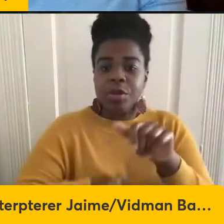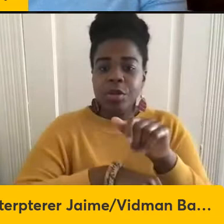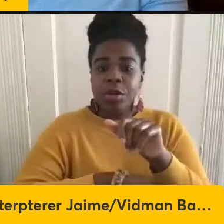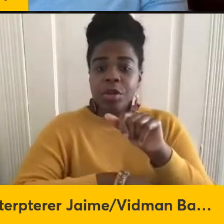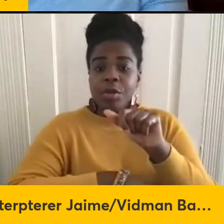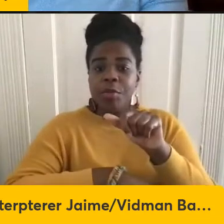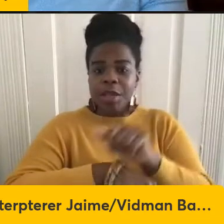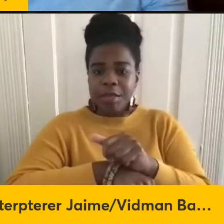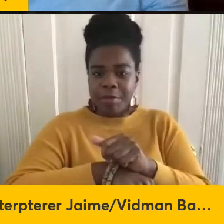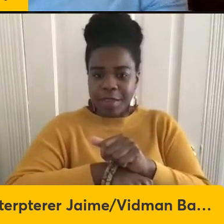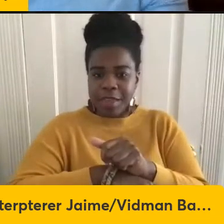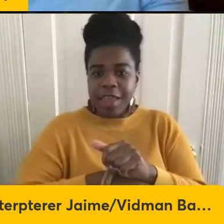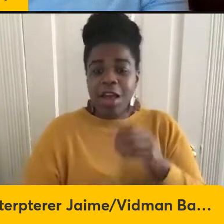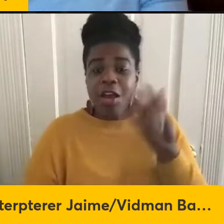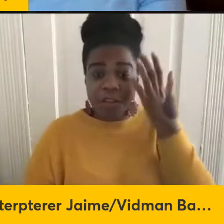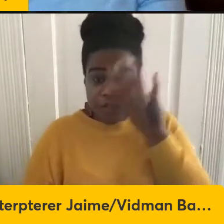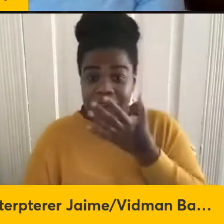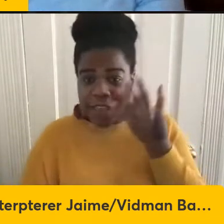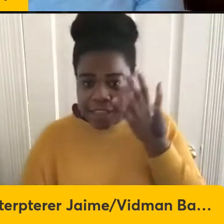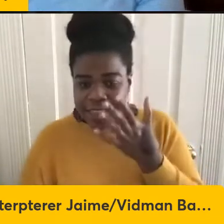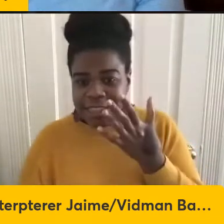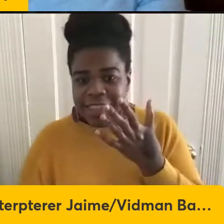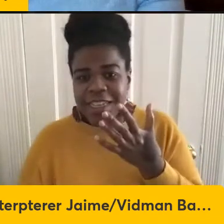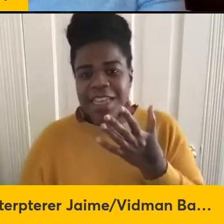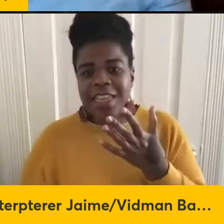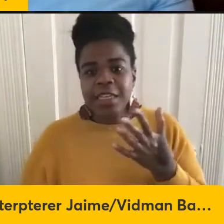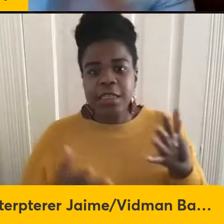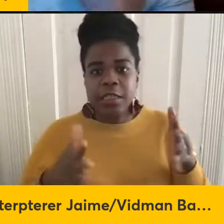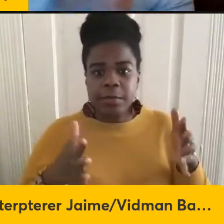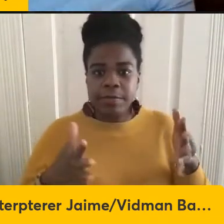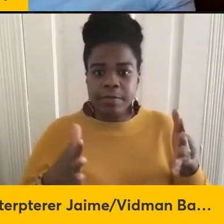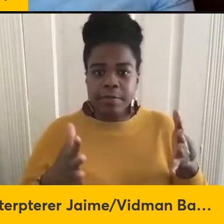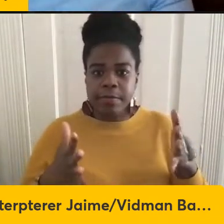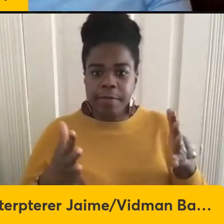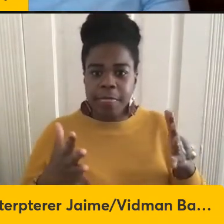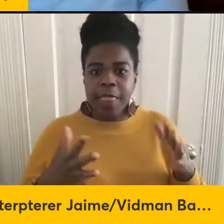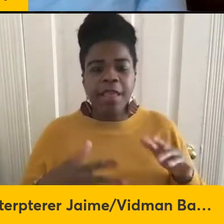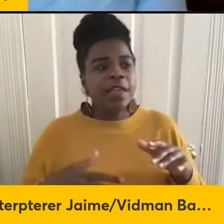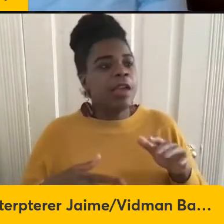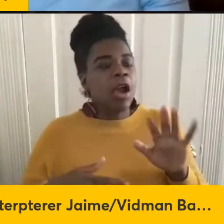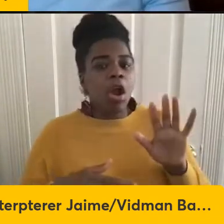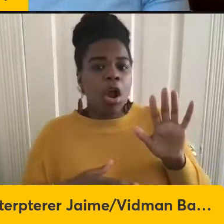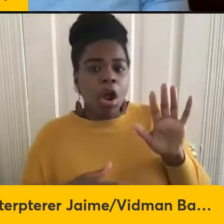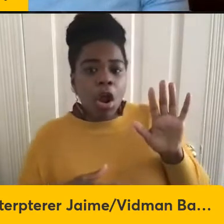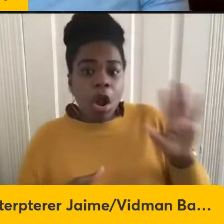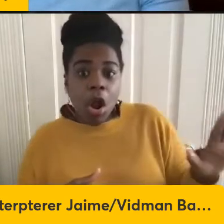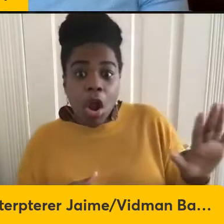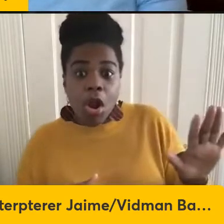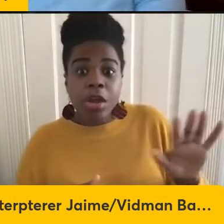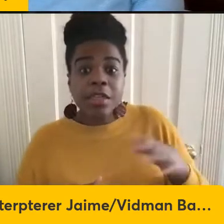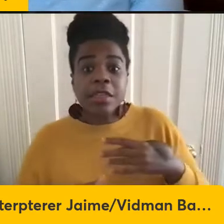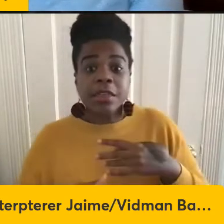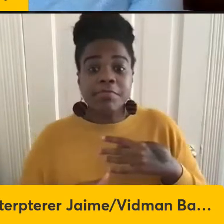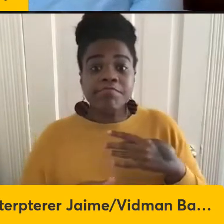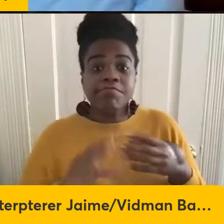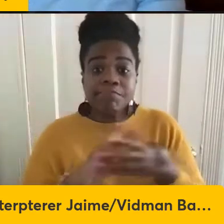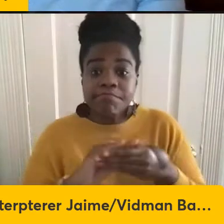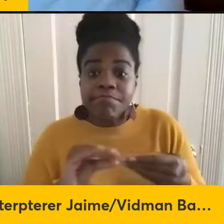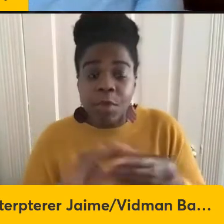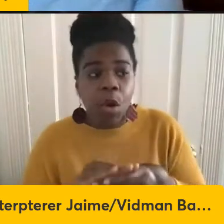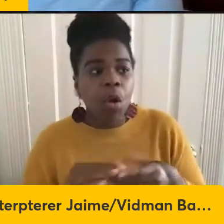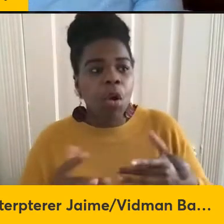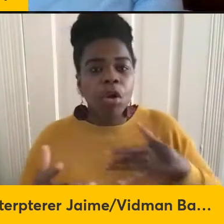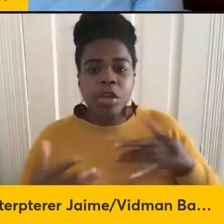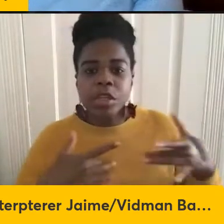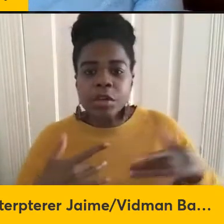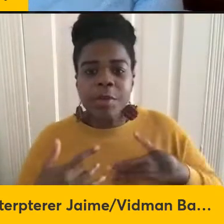face, and she's really kind of, you can see how nervous she is. She doesn't want to speak up. She's worried about saying the wrong thing. And